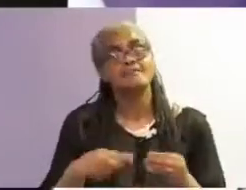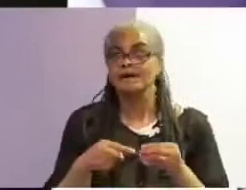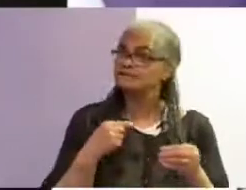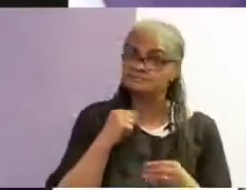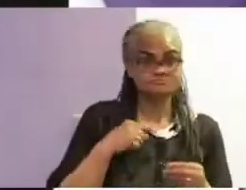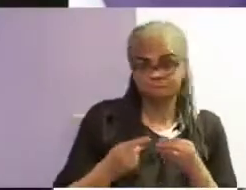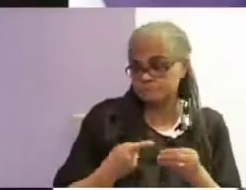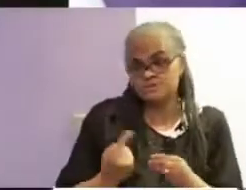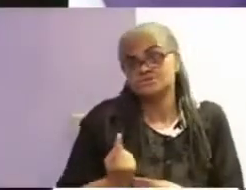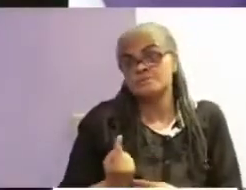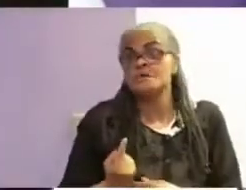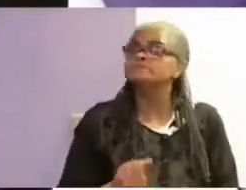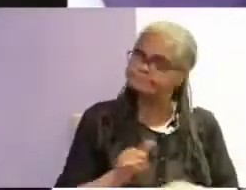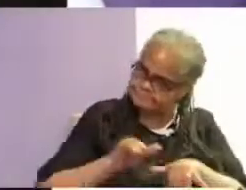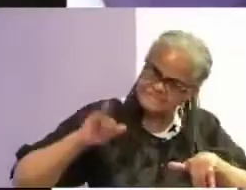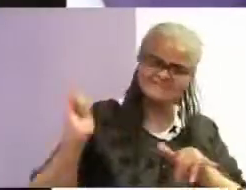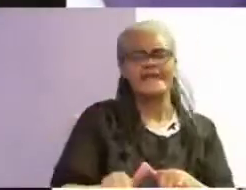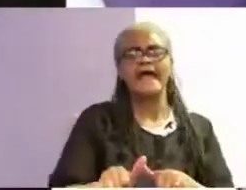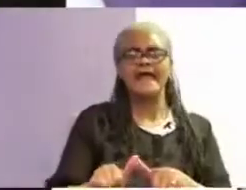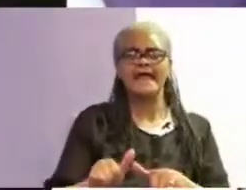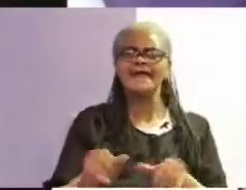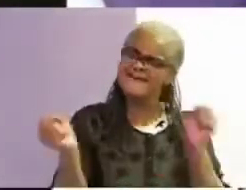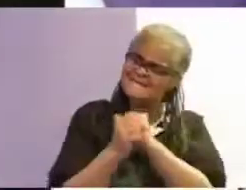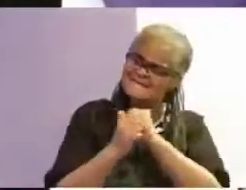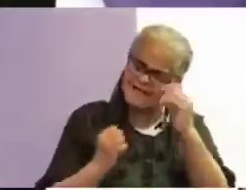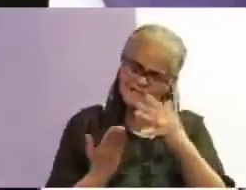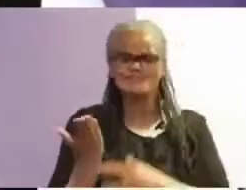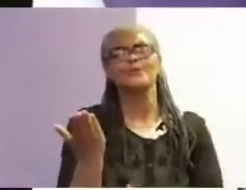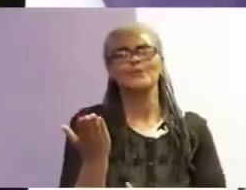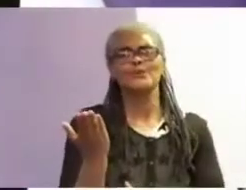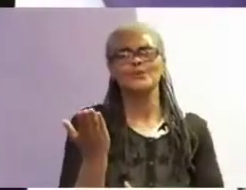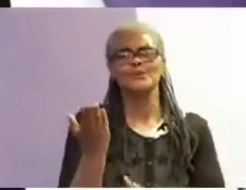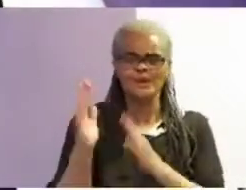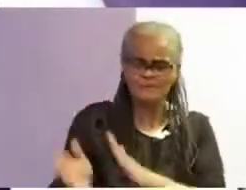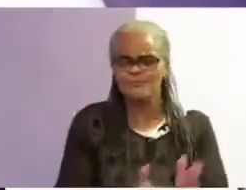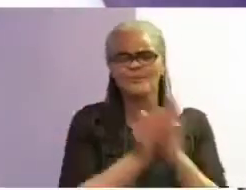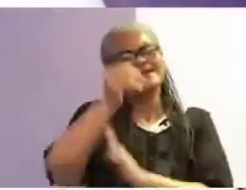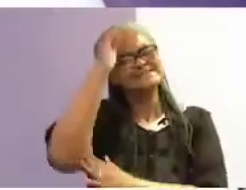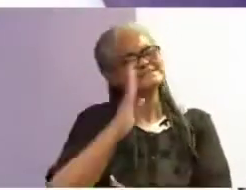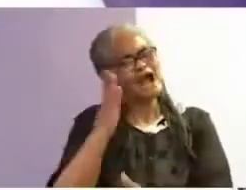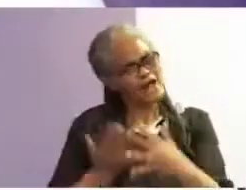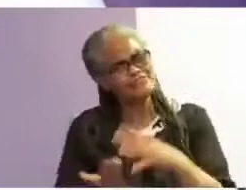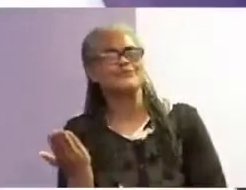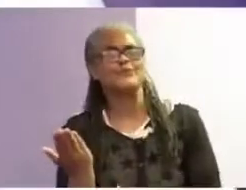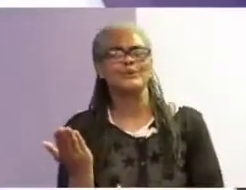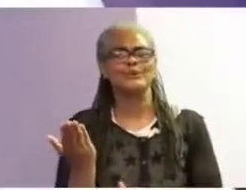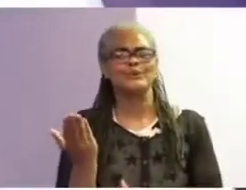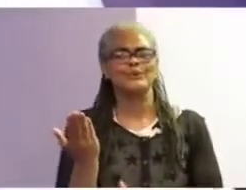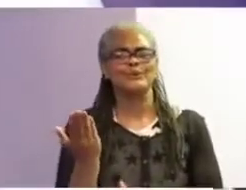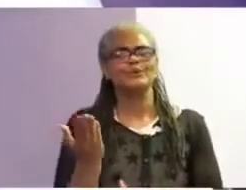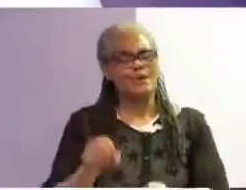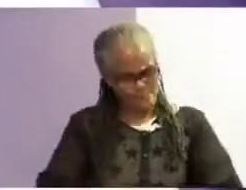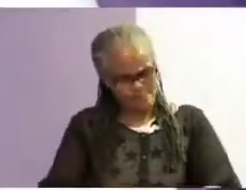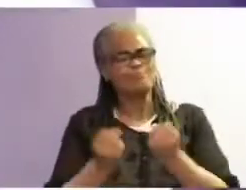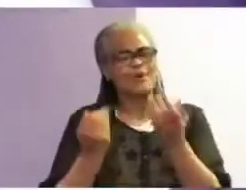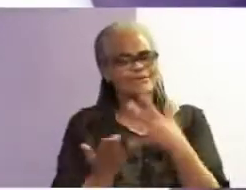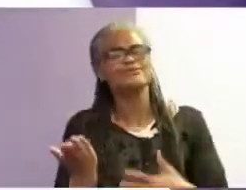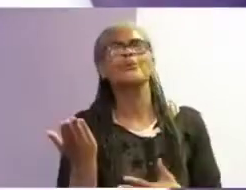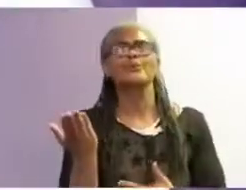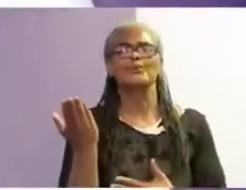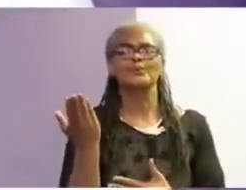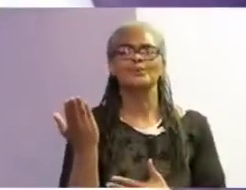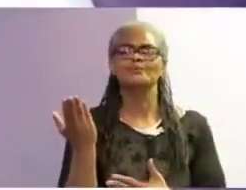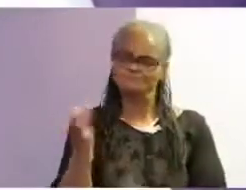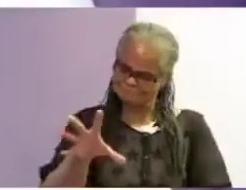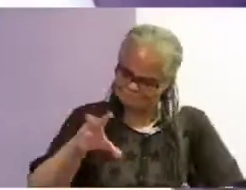stay. Fight through it. Praise God through it. Get your breakthrough in it.